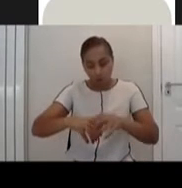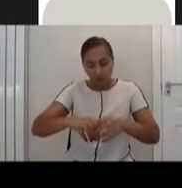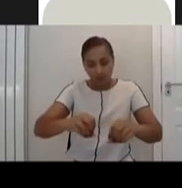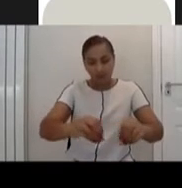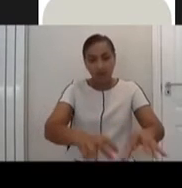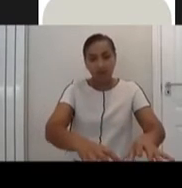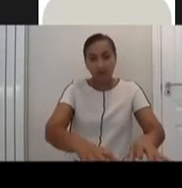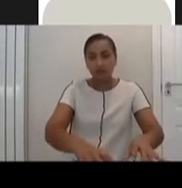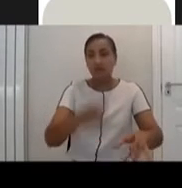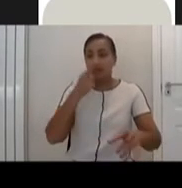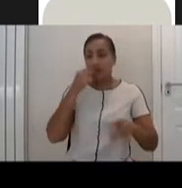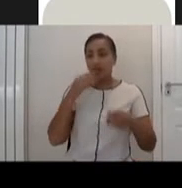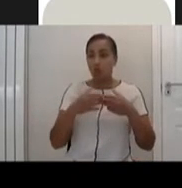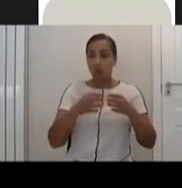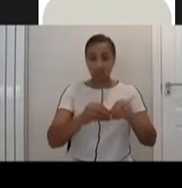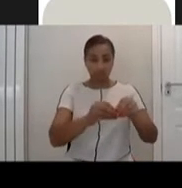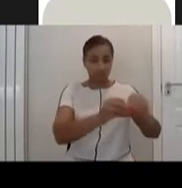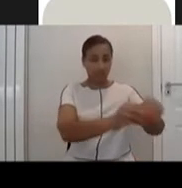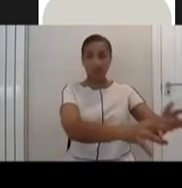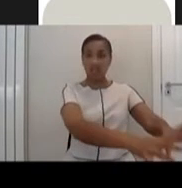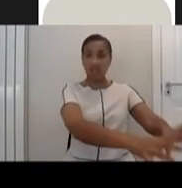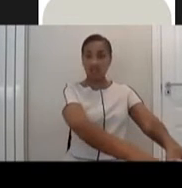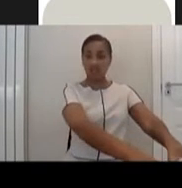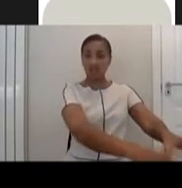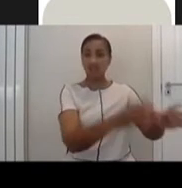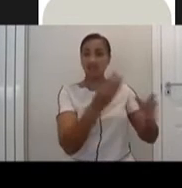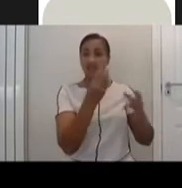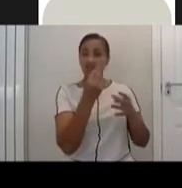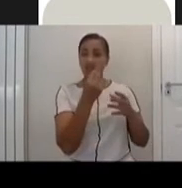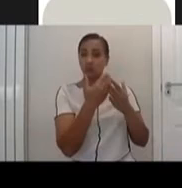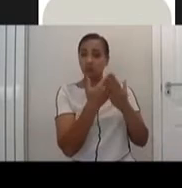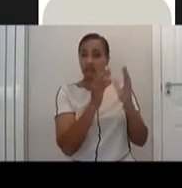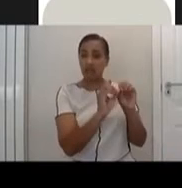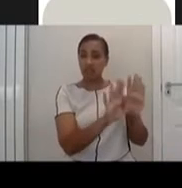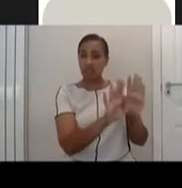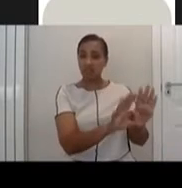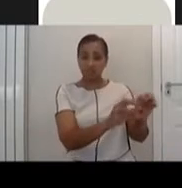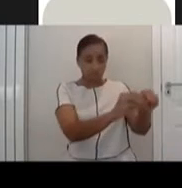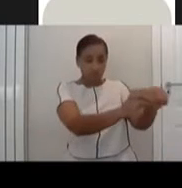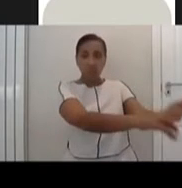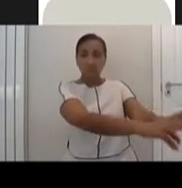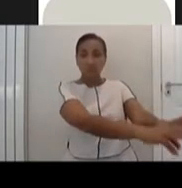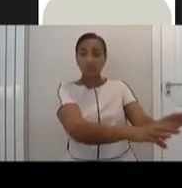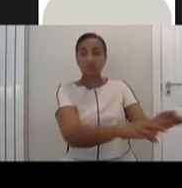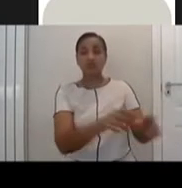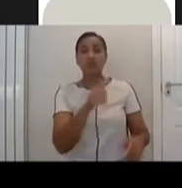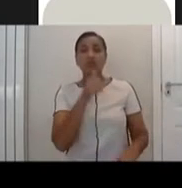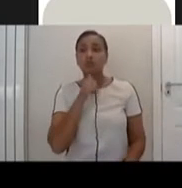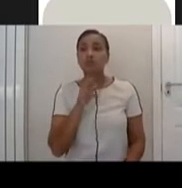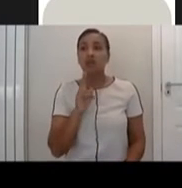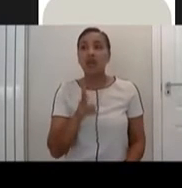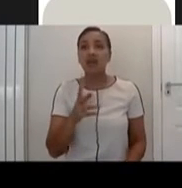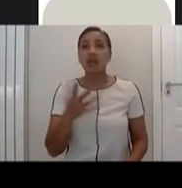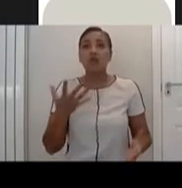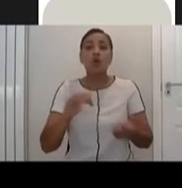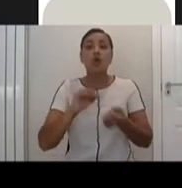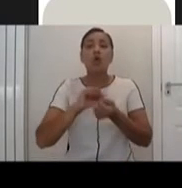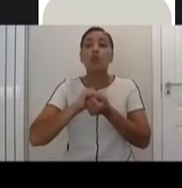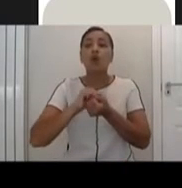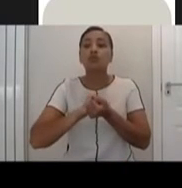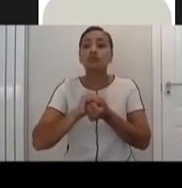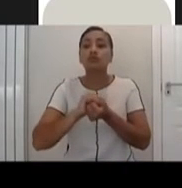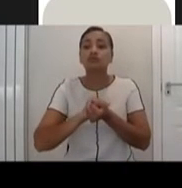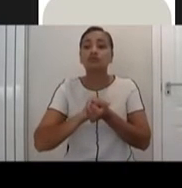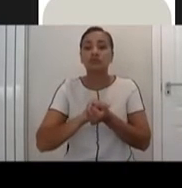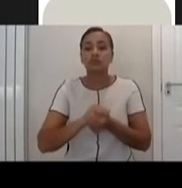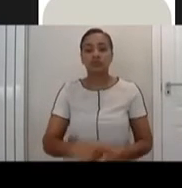just leave them in a corner to decontaminate for a few days and then, you know, reuse them or wash them. Yes.